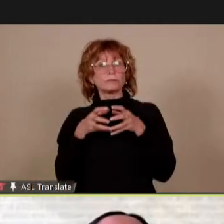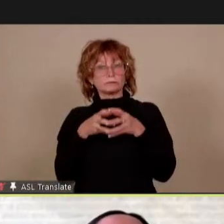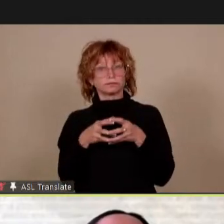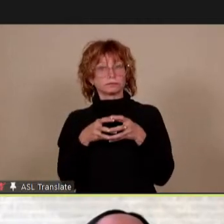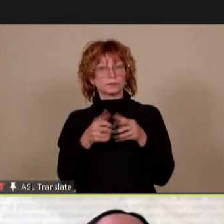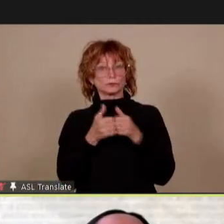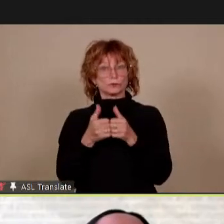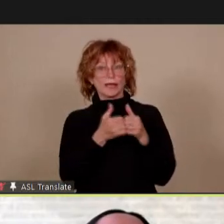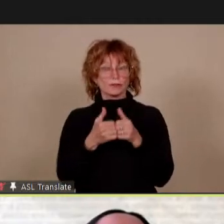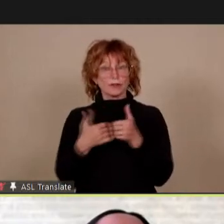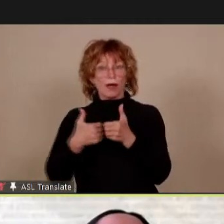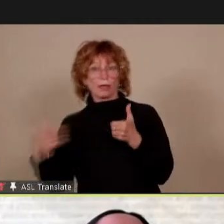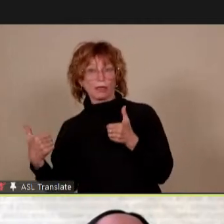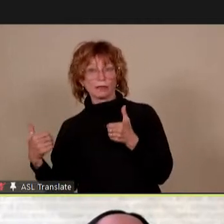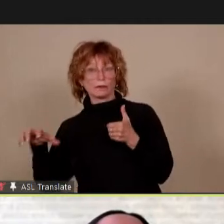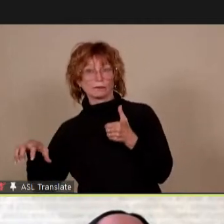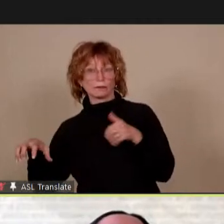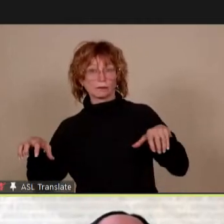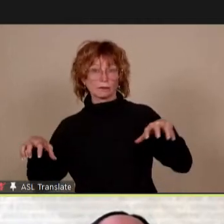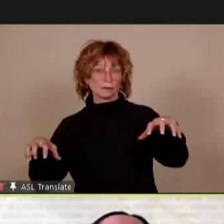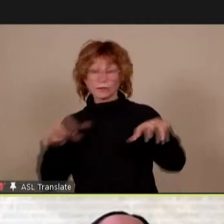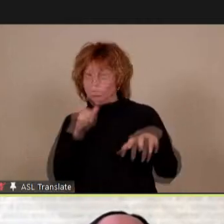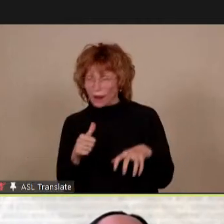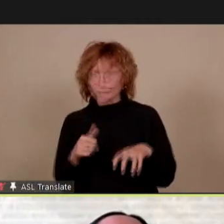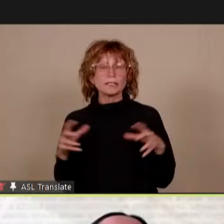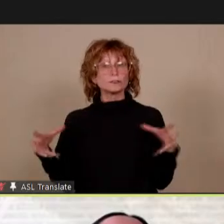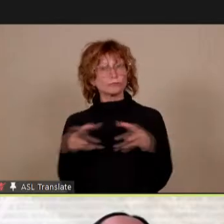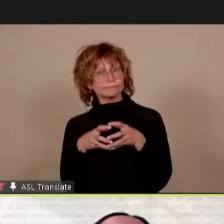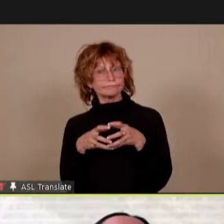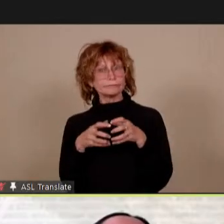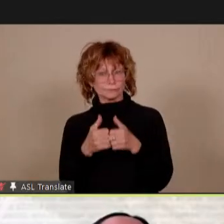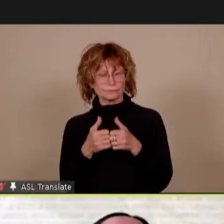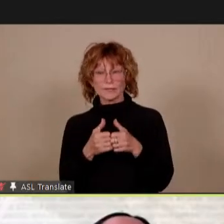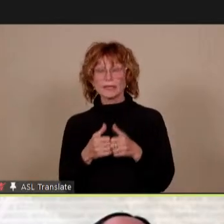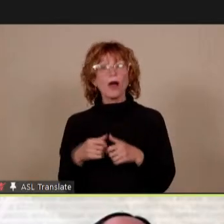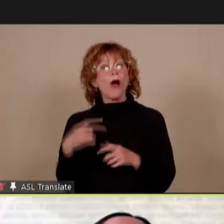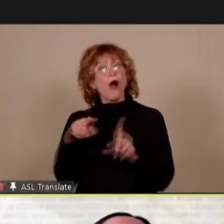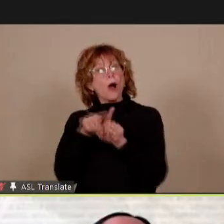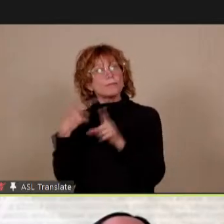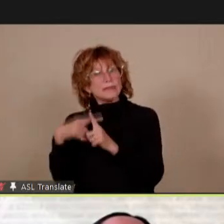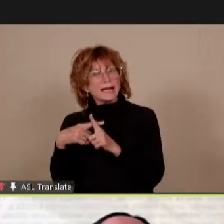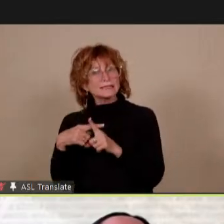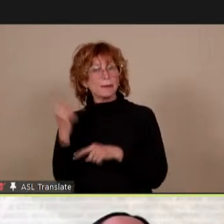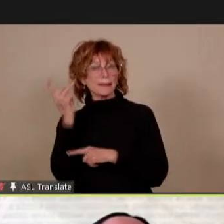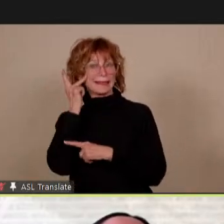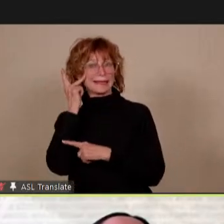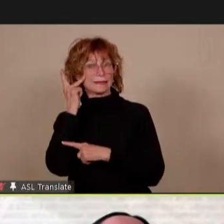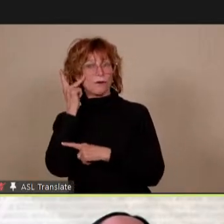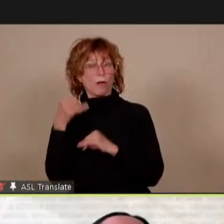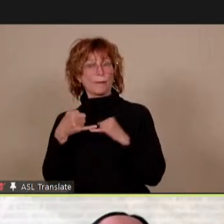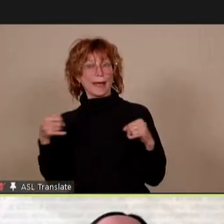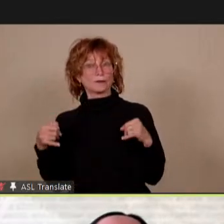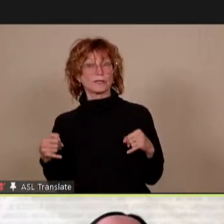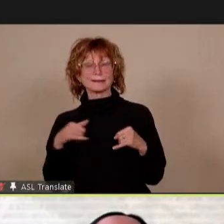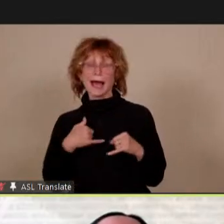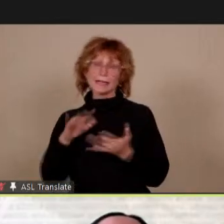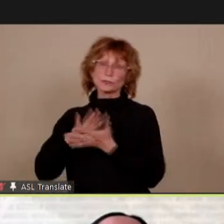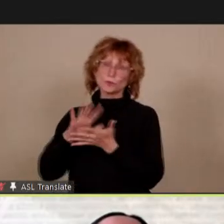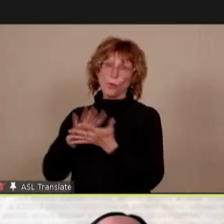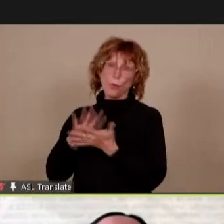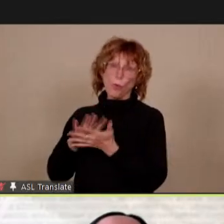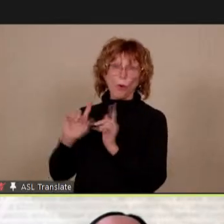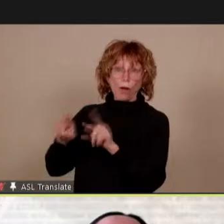other. And you can also consider political boundaries too as well, such as school attendance